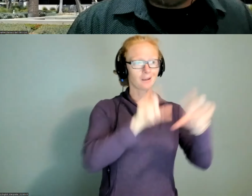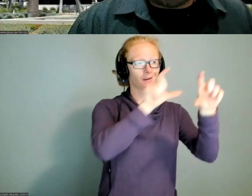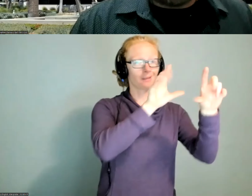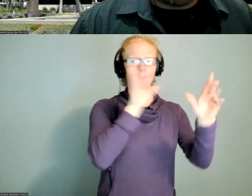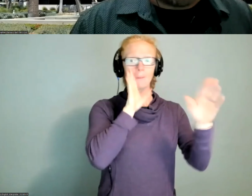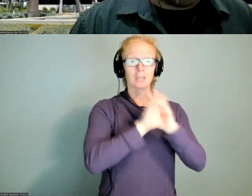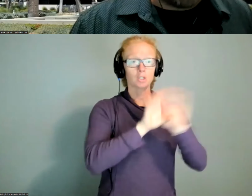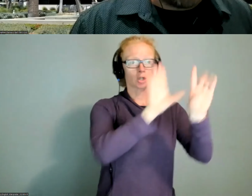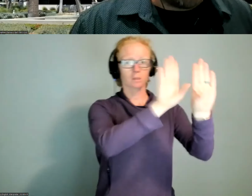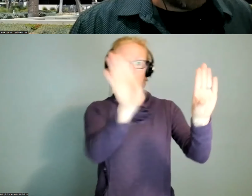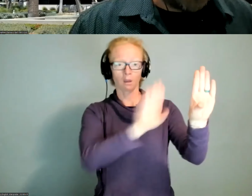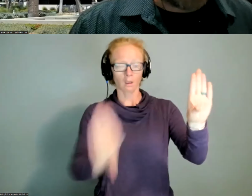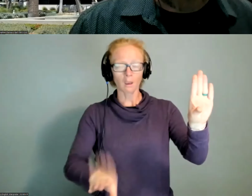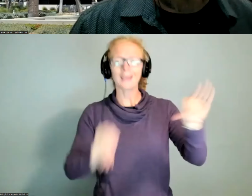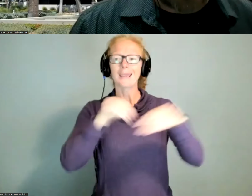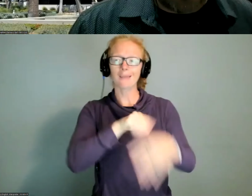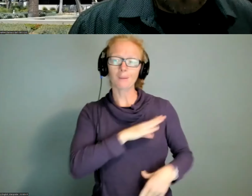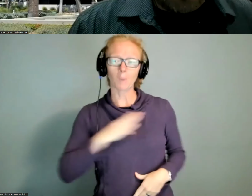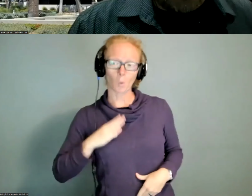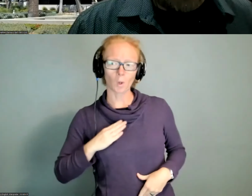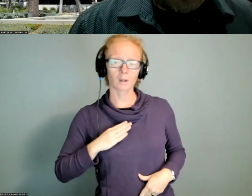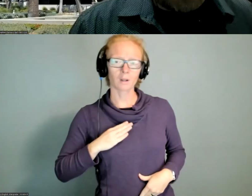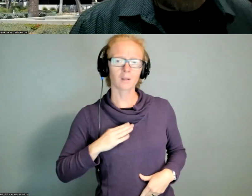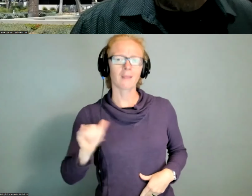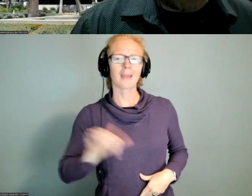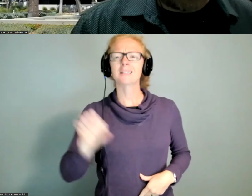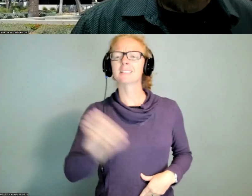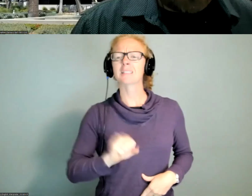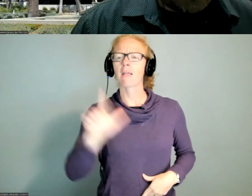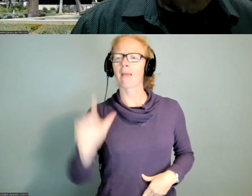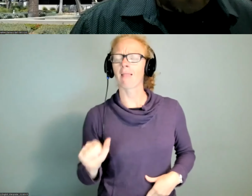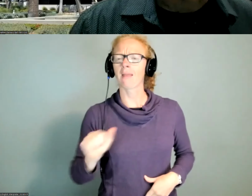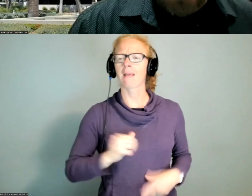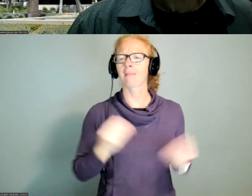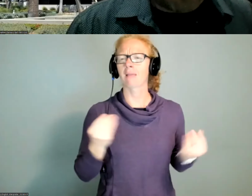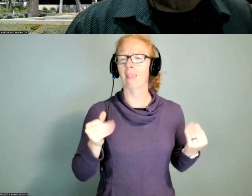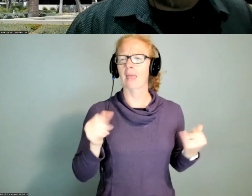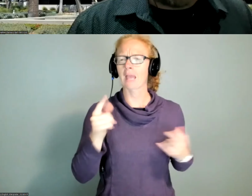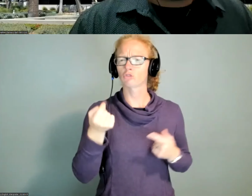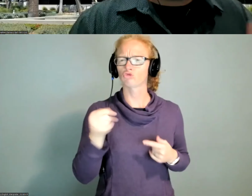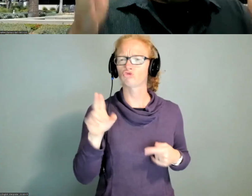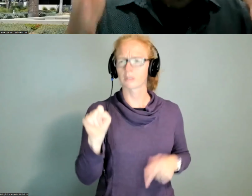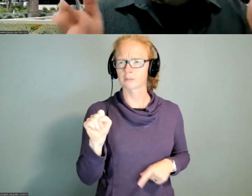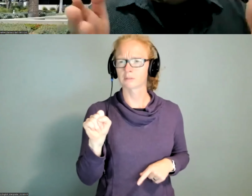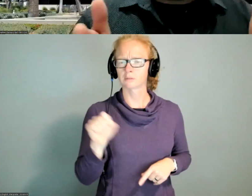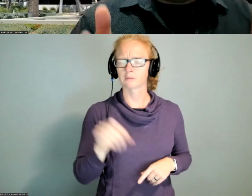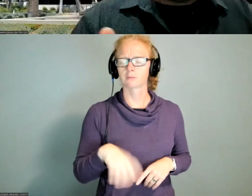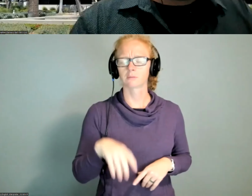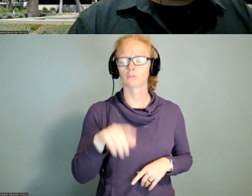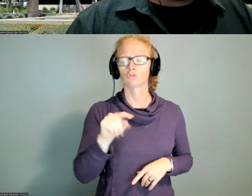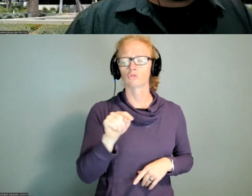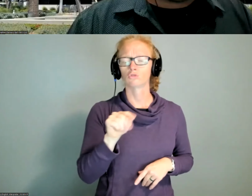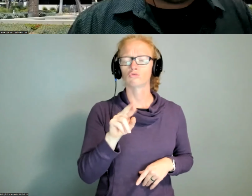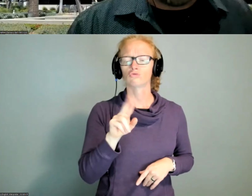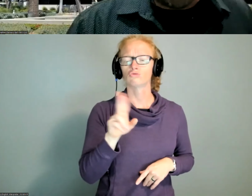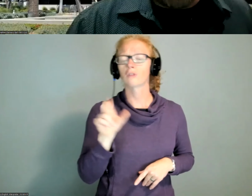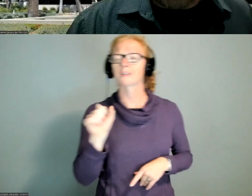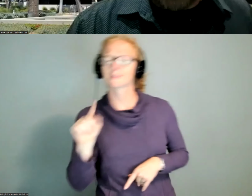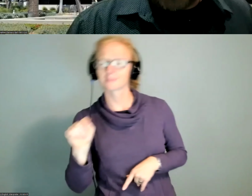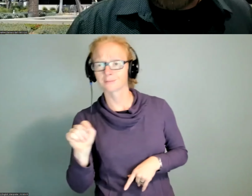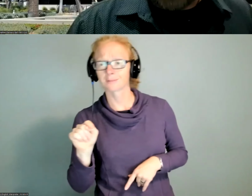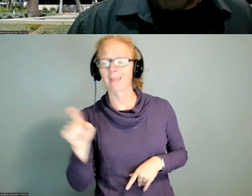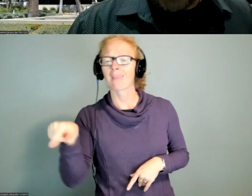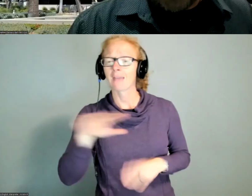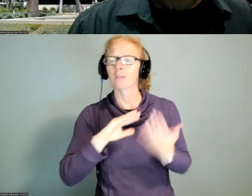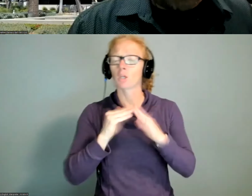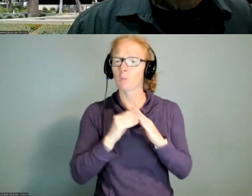South LA, the land trust that does housing advocacy, and community members are part of their boards. So